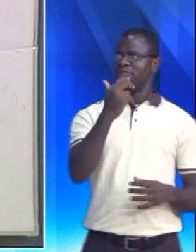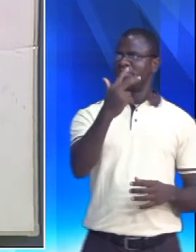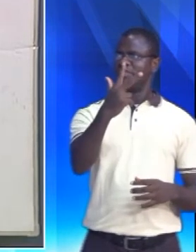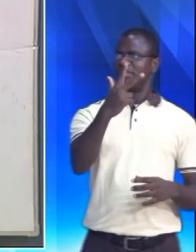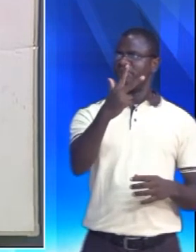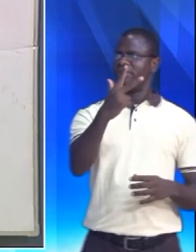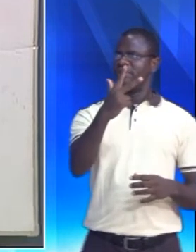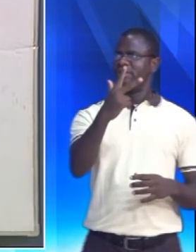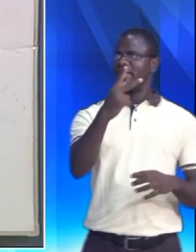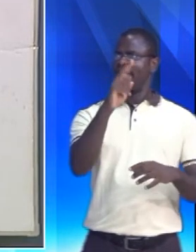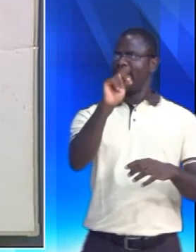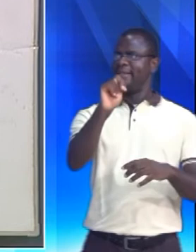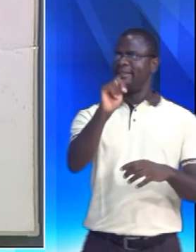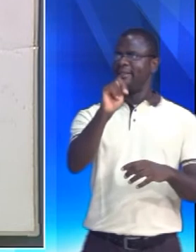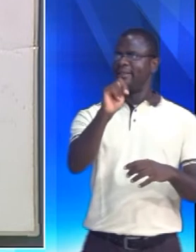If we have